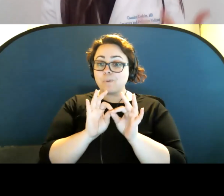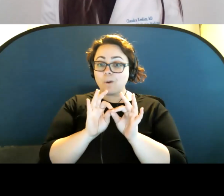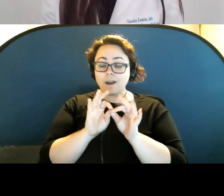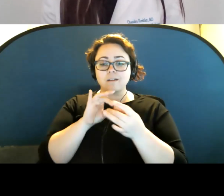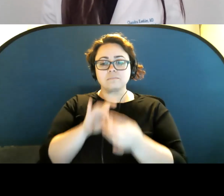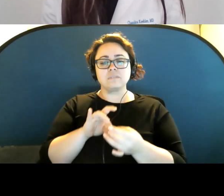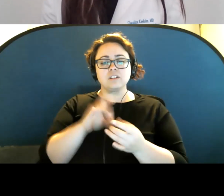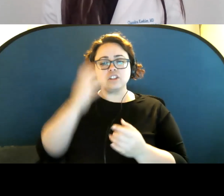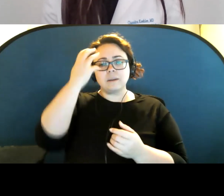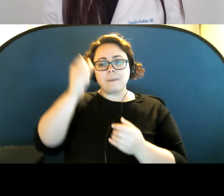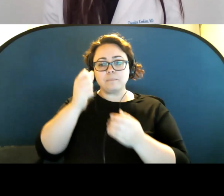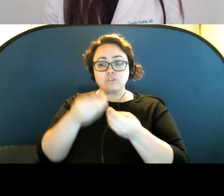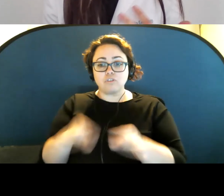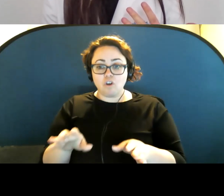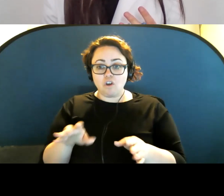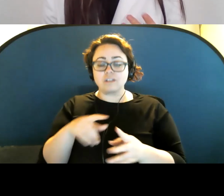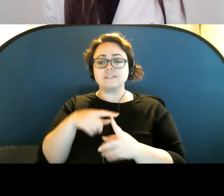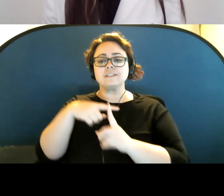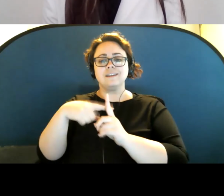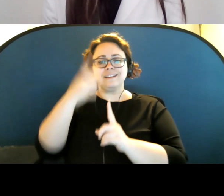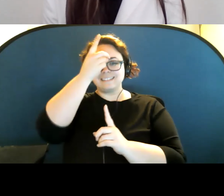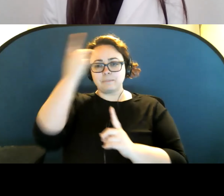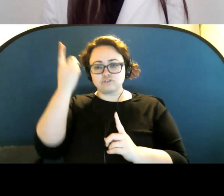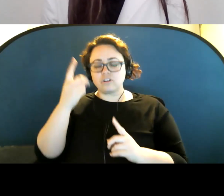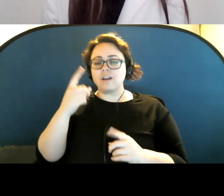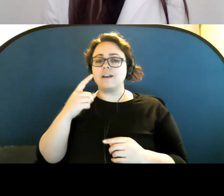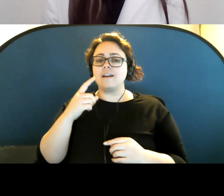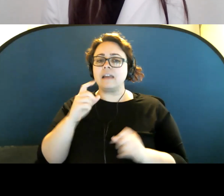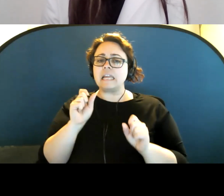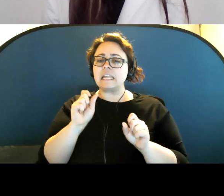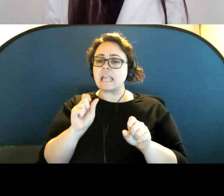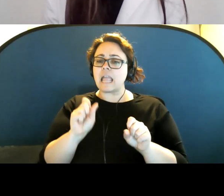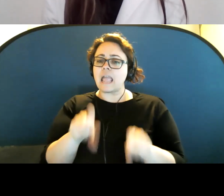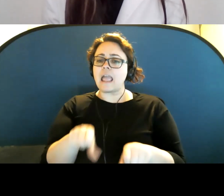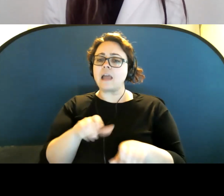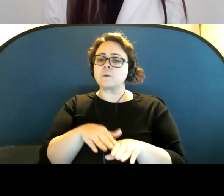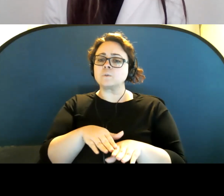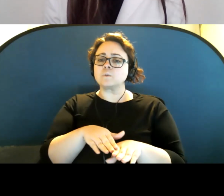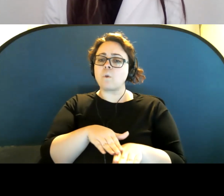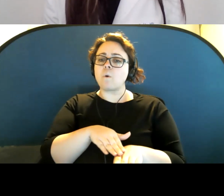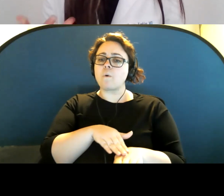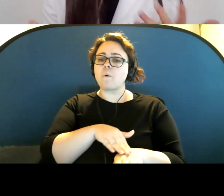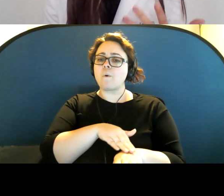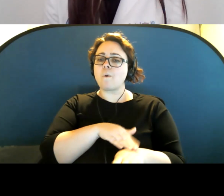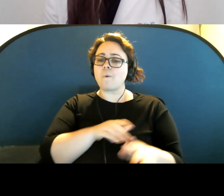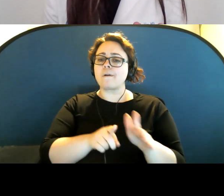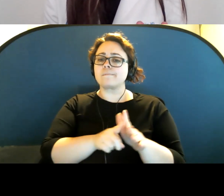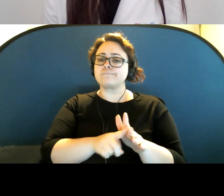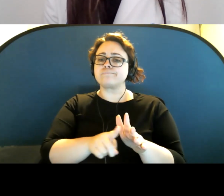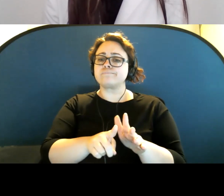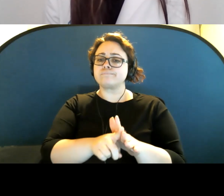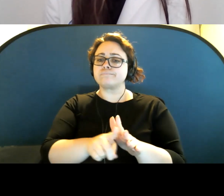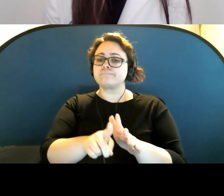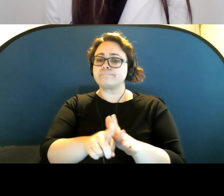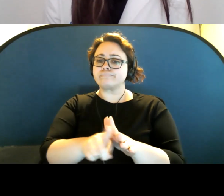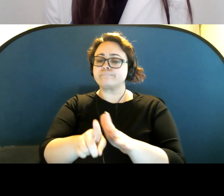we compensate for it. It can be very slow, gradual onset. And as that happens, we